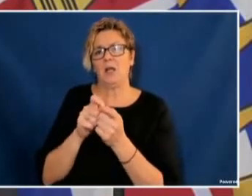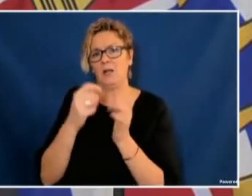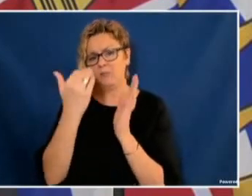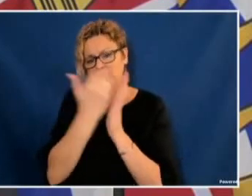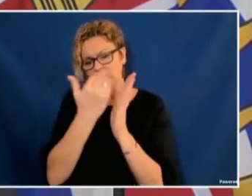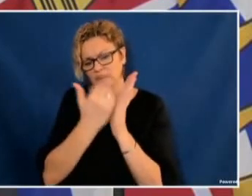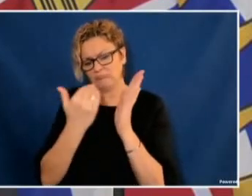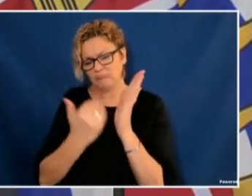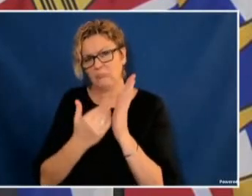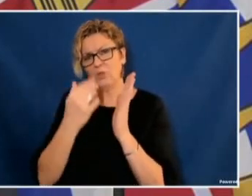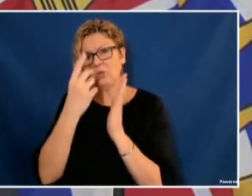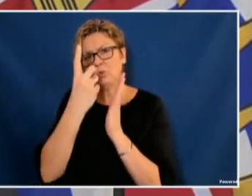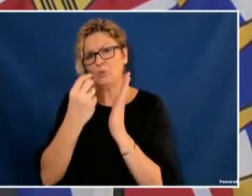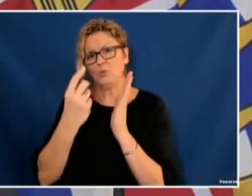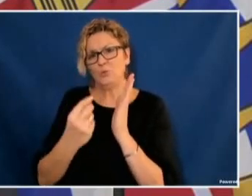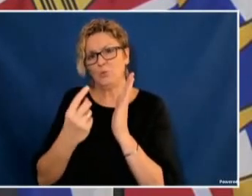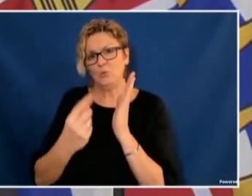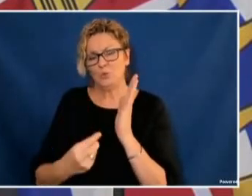Well, thank you.